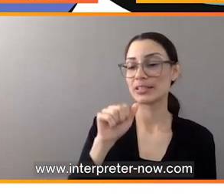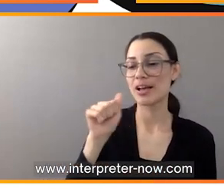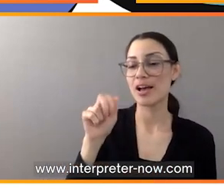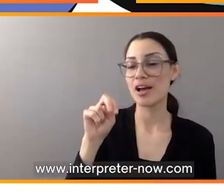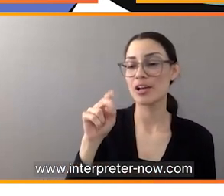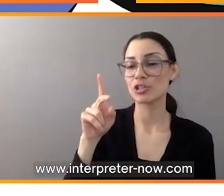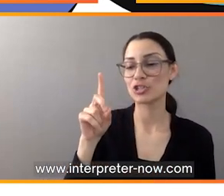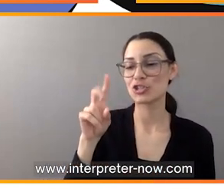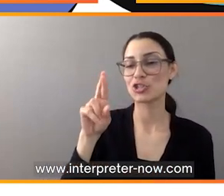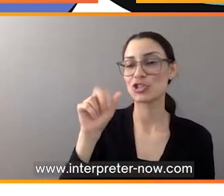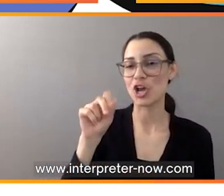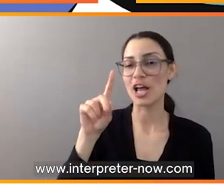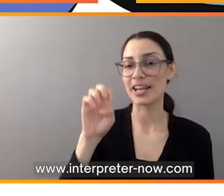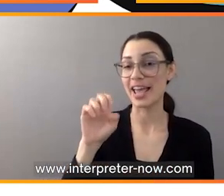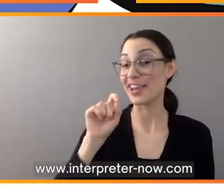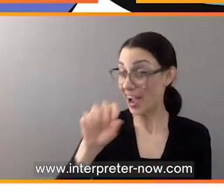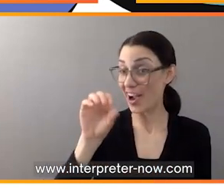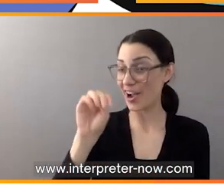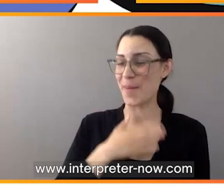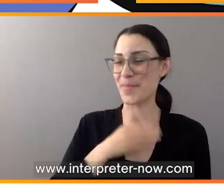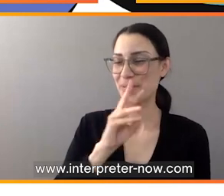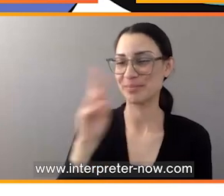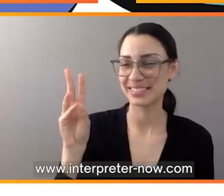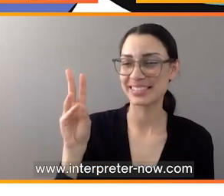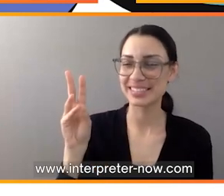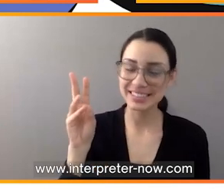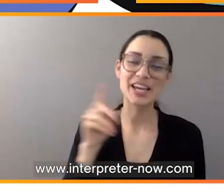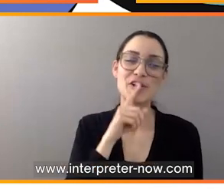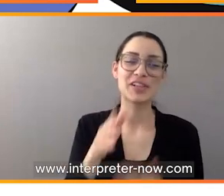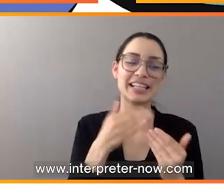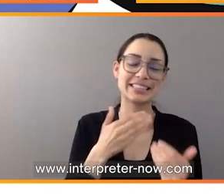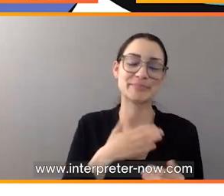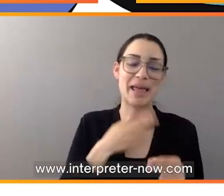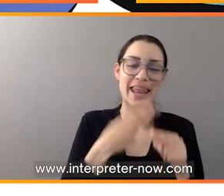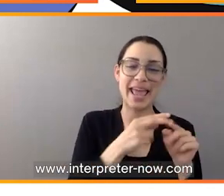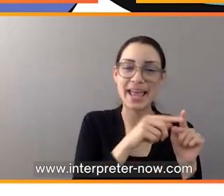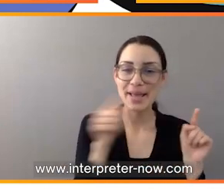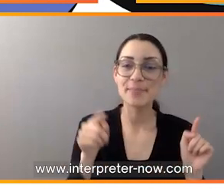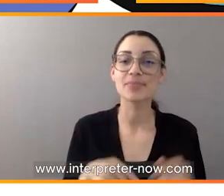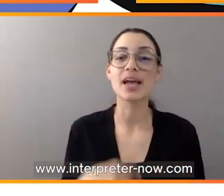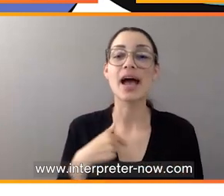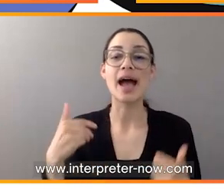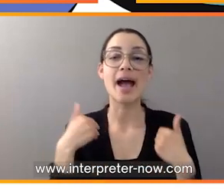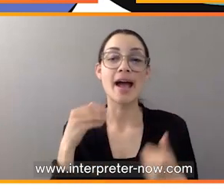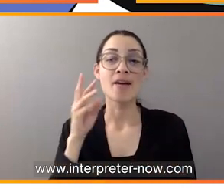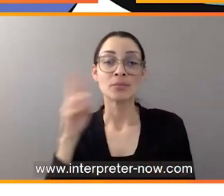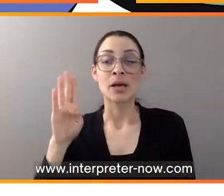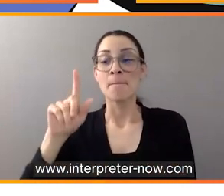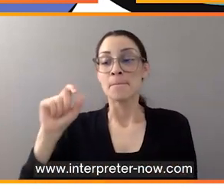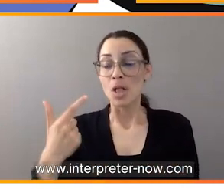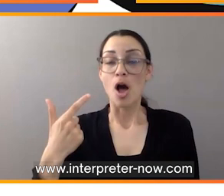MarissaAndrada.com. I have a website and you'll see all of my blog posts. You'll see a link to